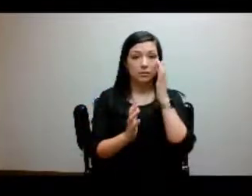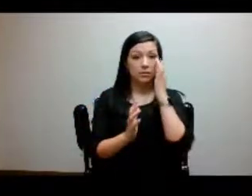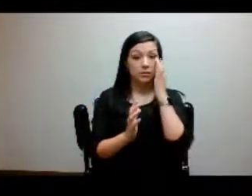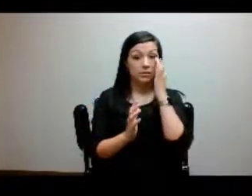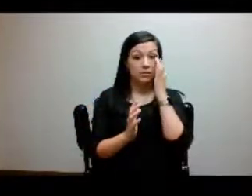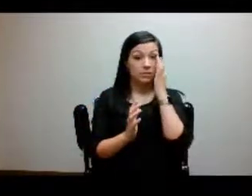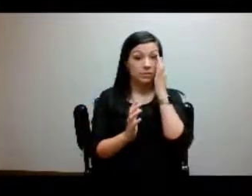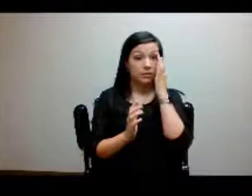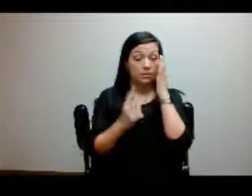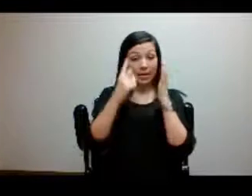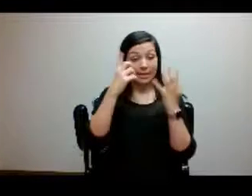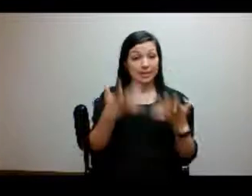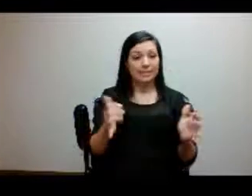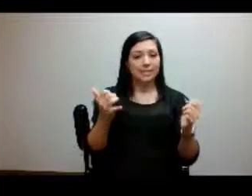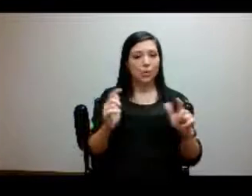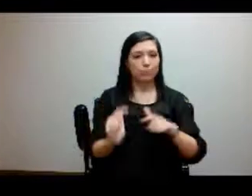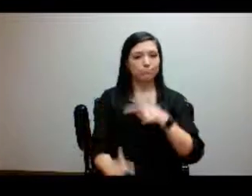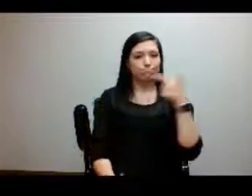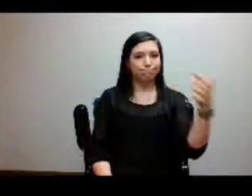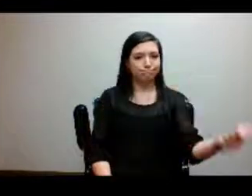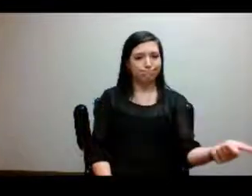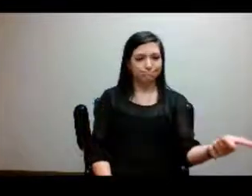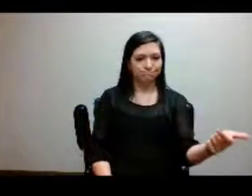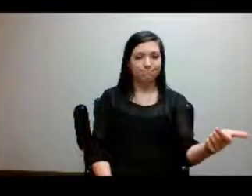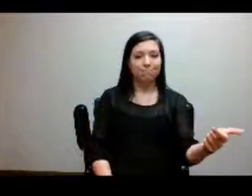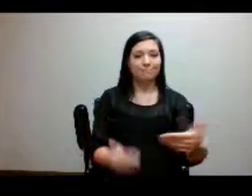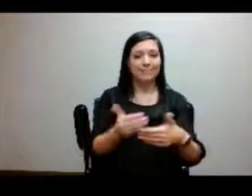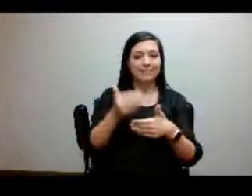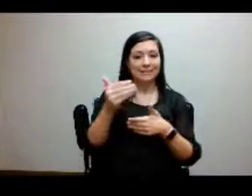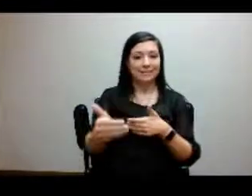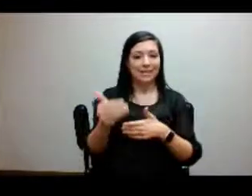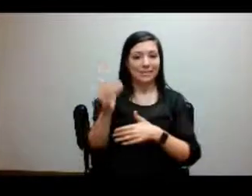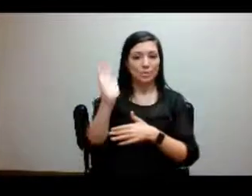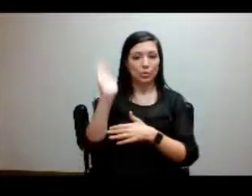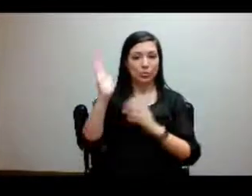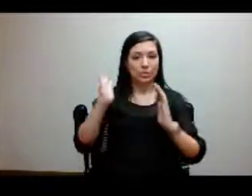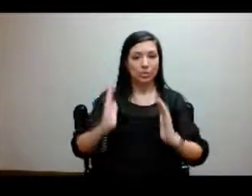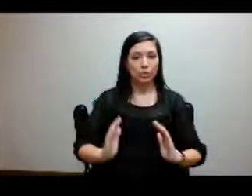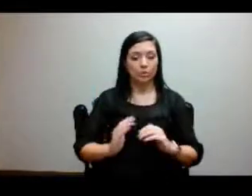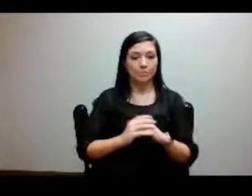it. So I will hand the baton back to our next presenter at this point.